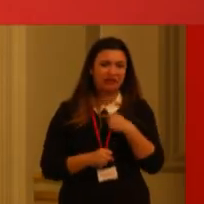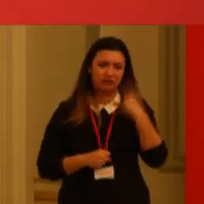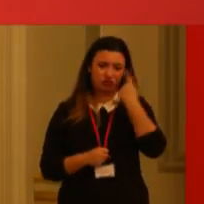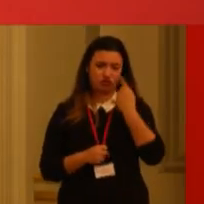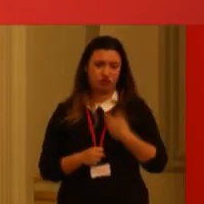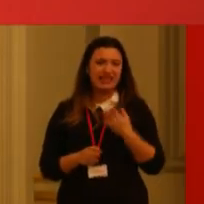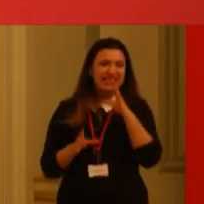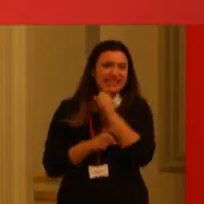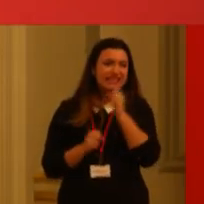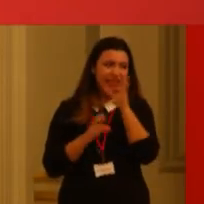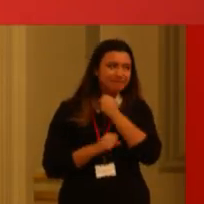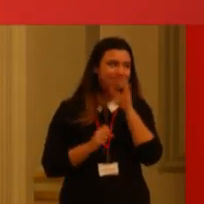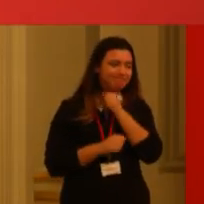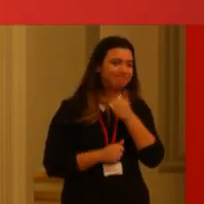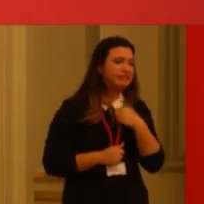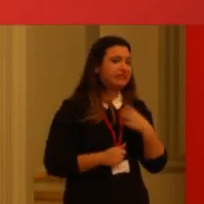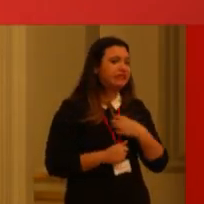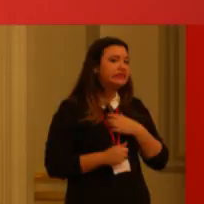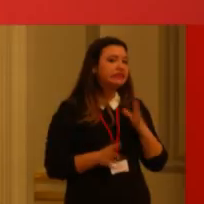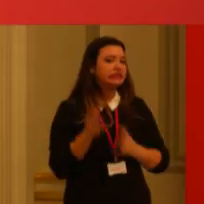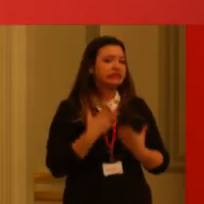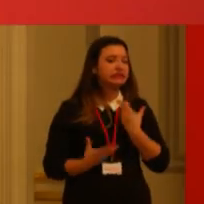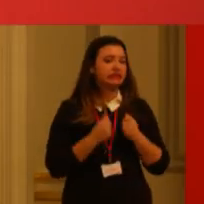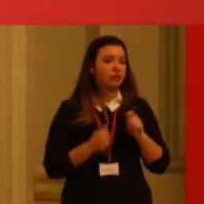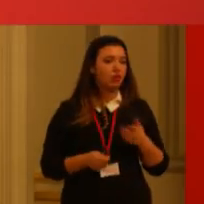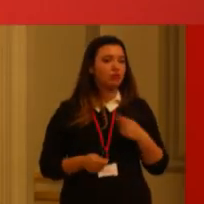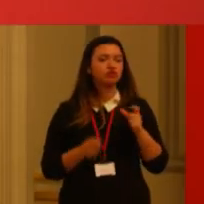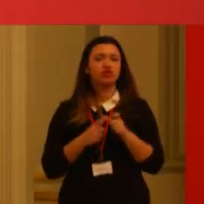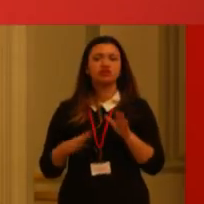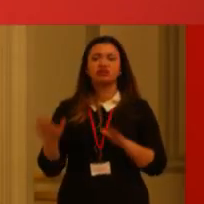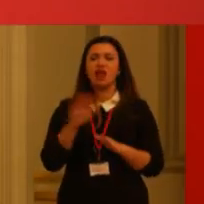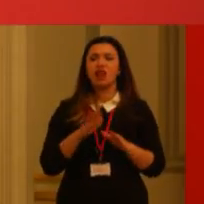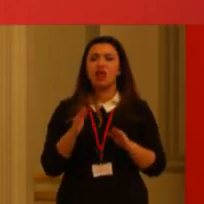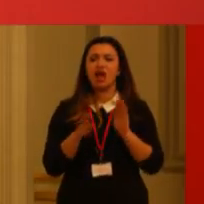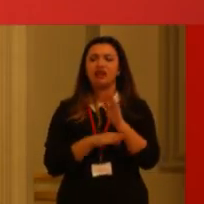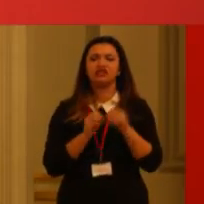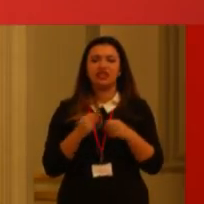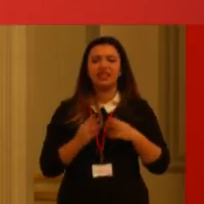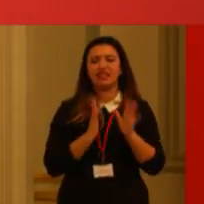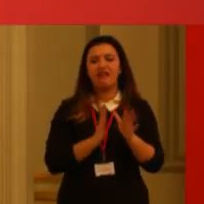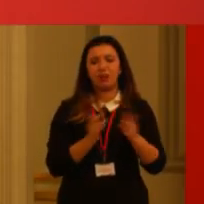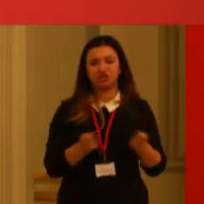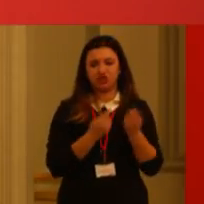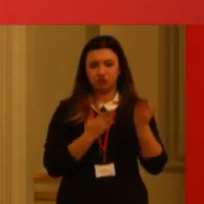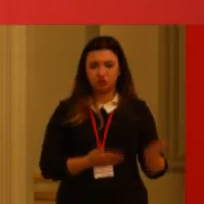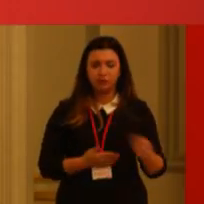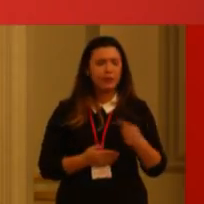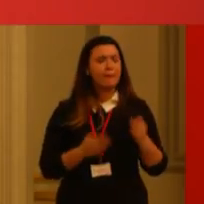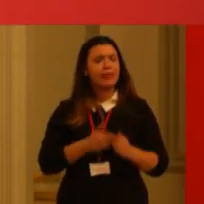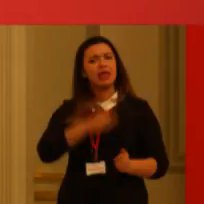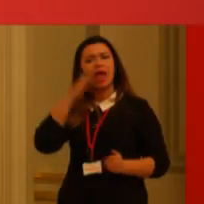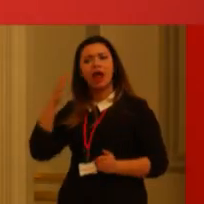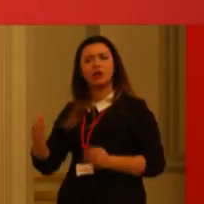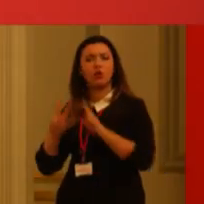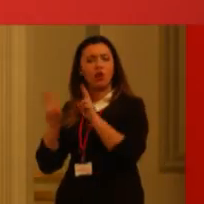these are things that you do your best to disguise as much as possible so that you can find yourself a place in the social life and find your